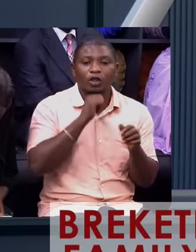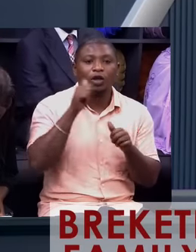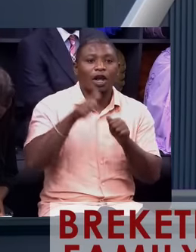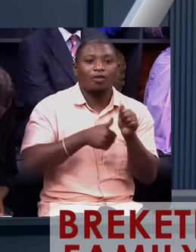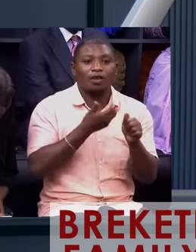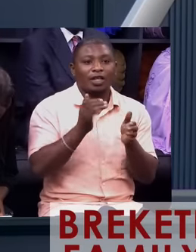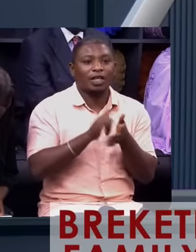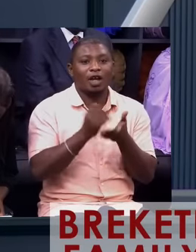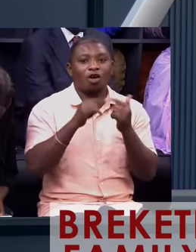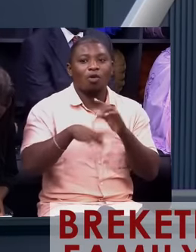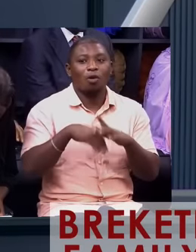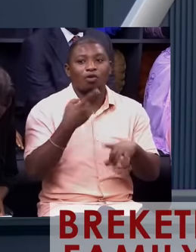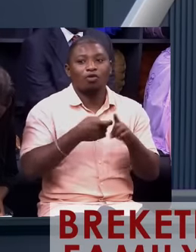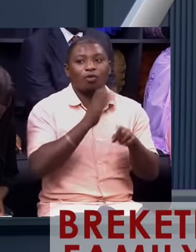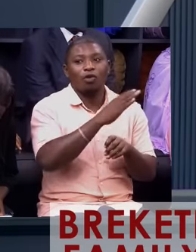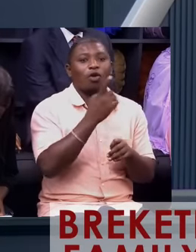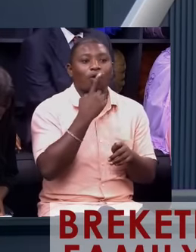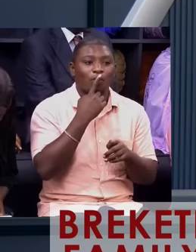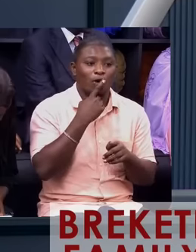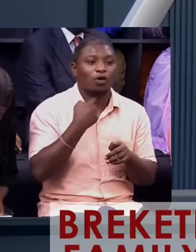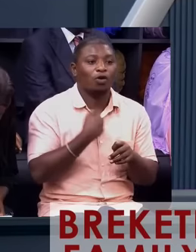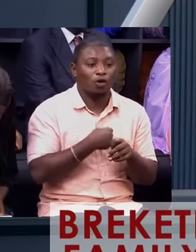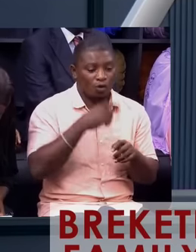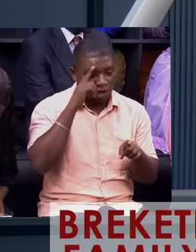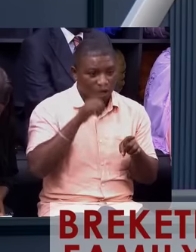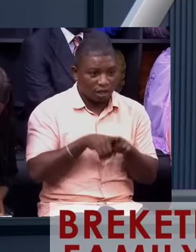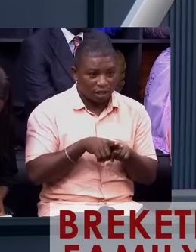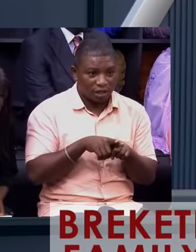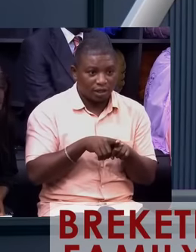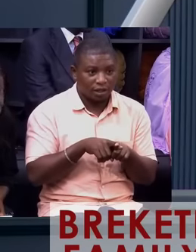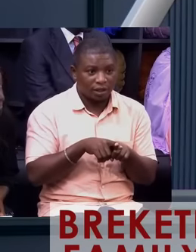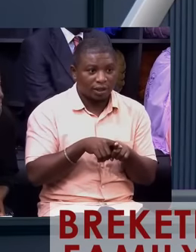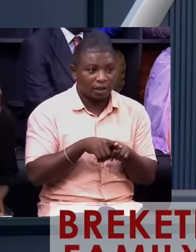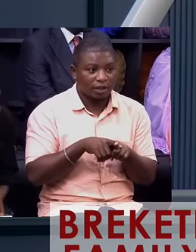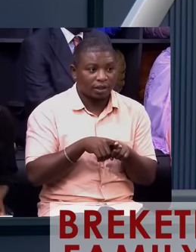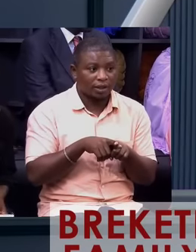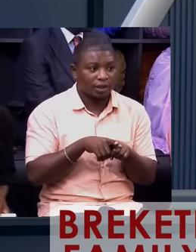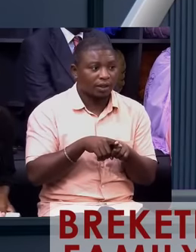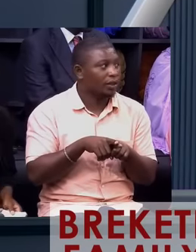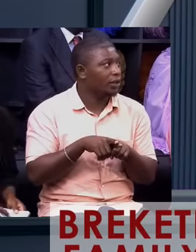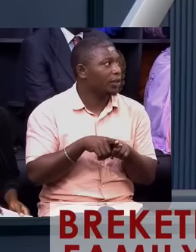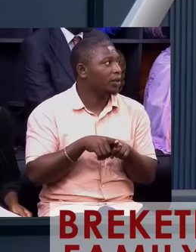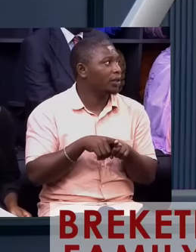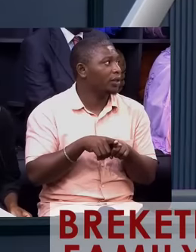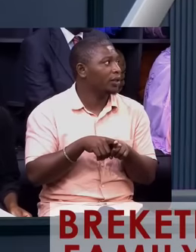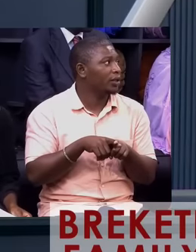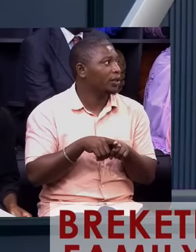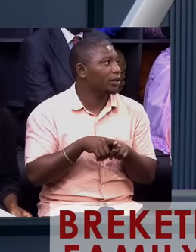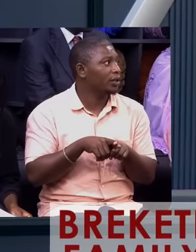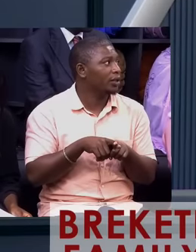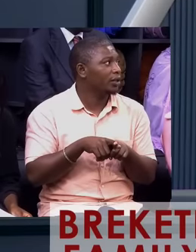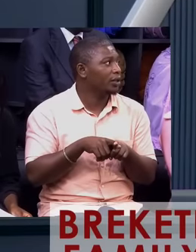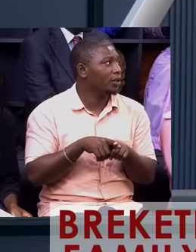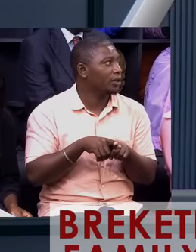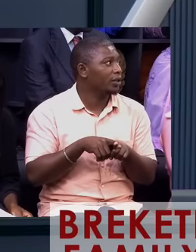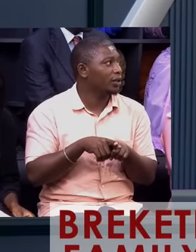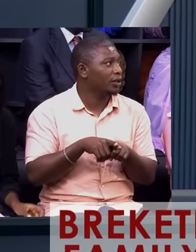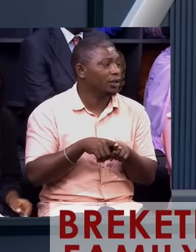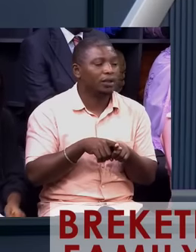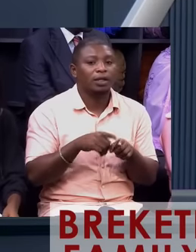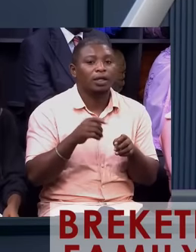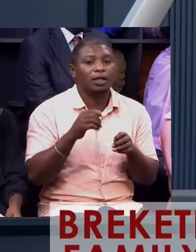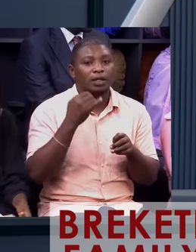agree come here day say they come see again don't no